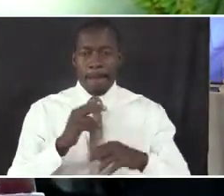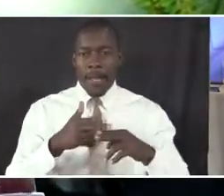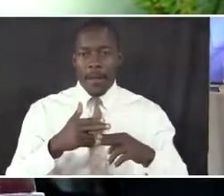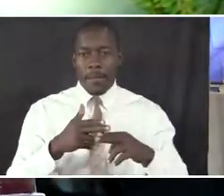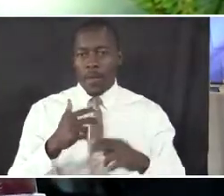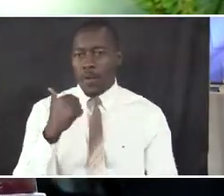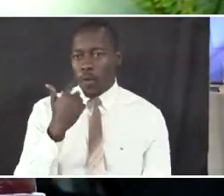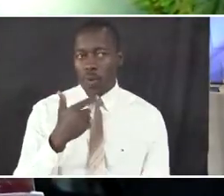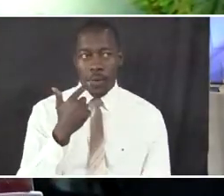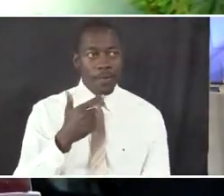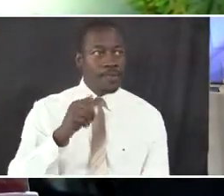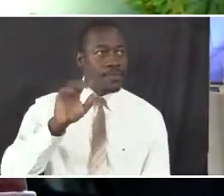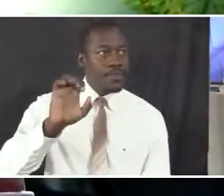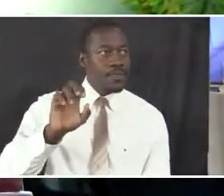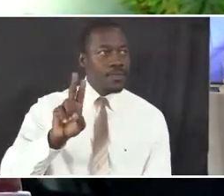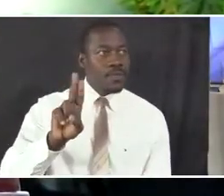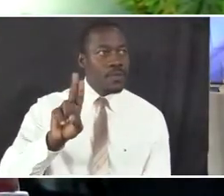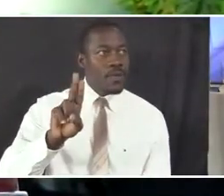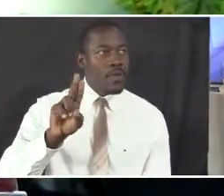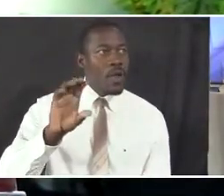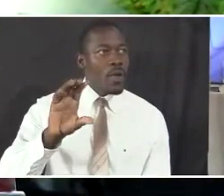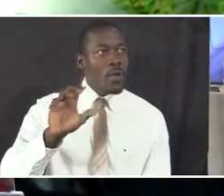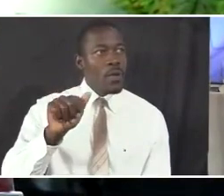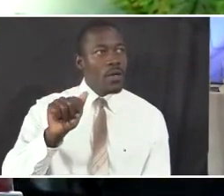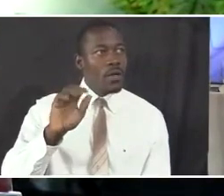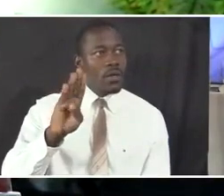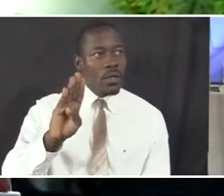My name is Yukabeth Majiwa.